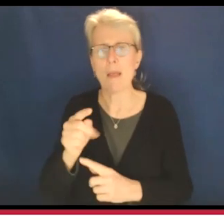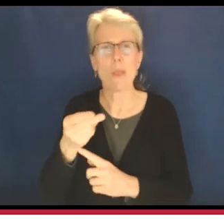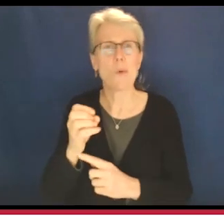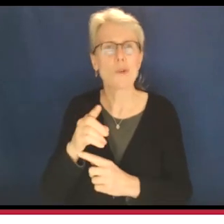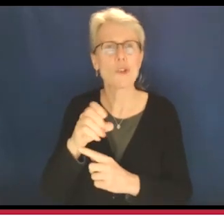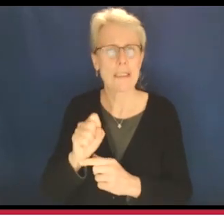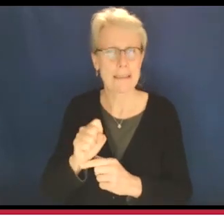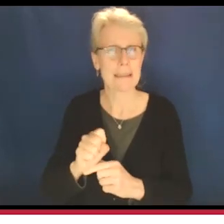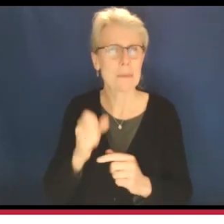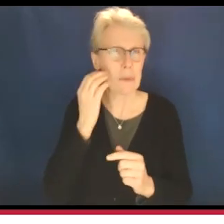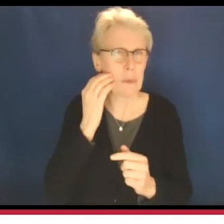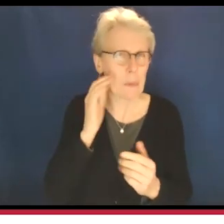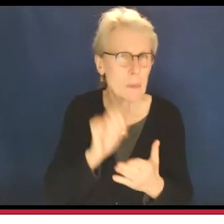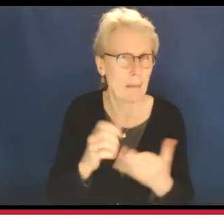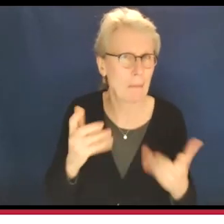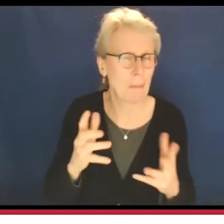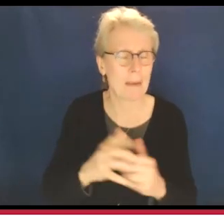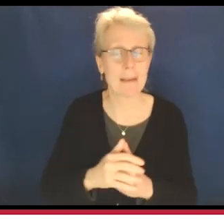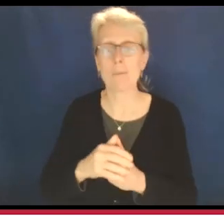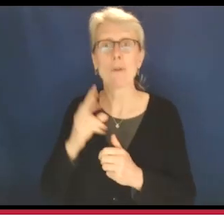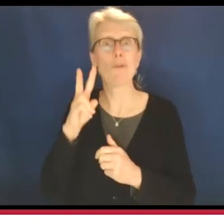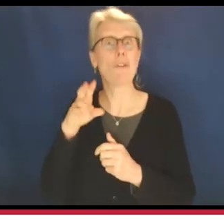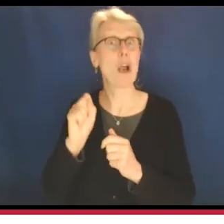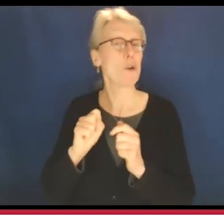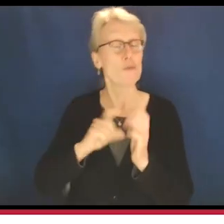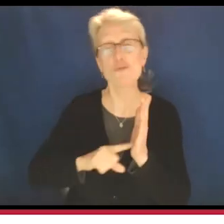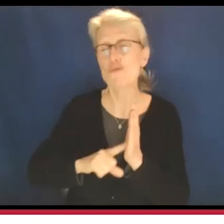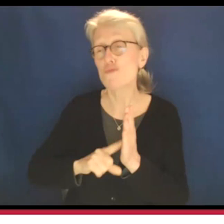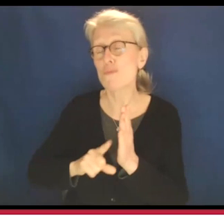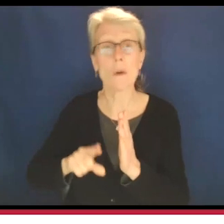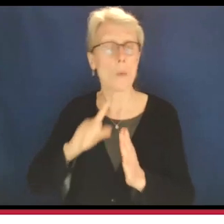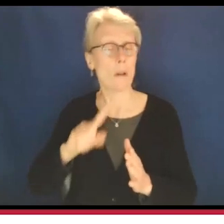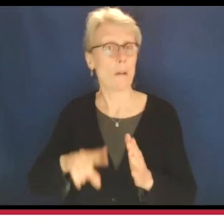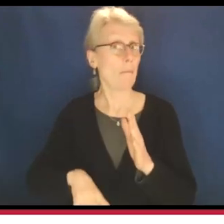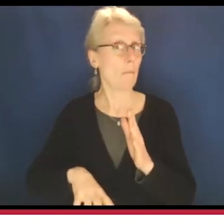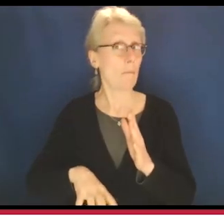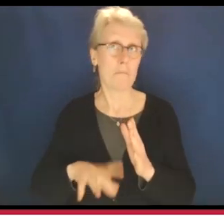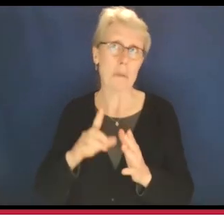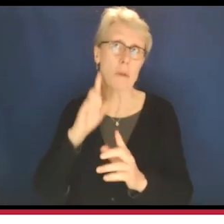The best argument, I think, for virus prospecting is if it would spur us to develop countermeasures.